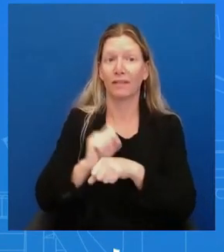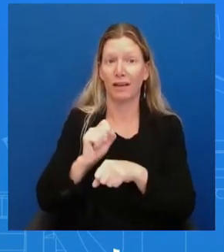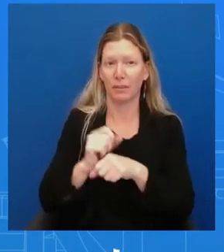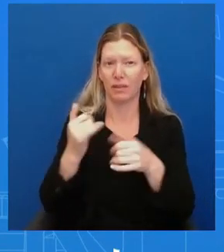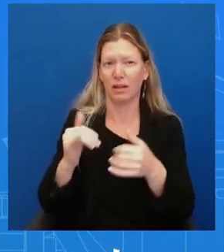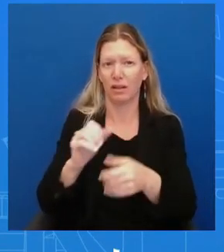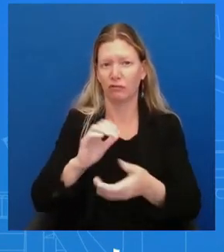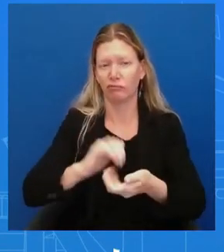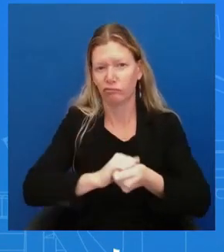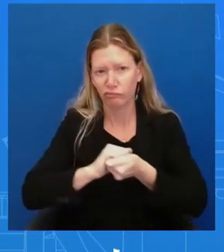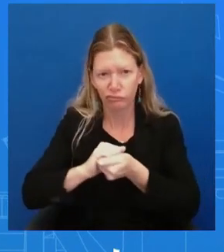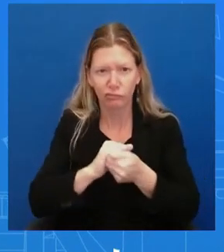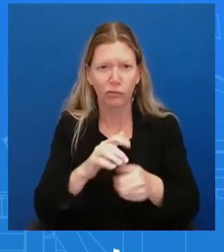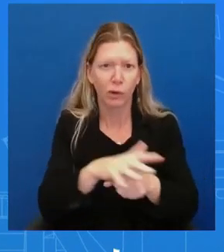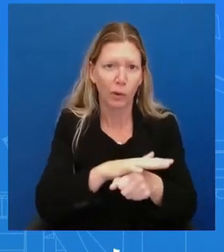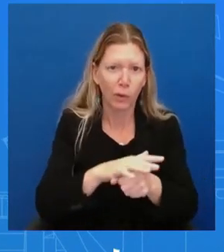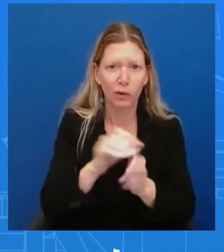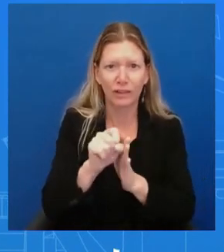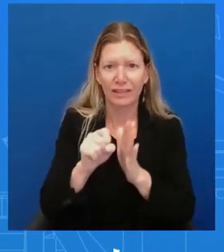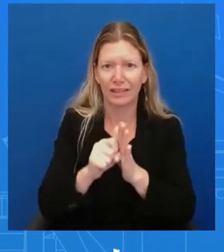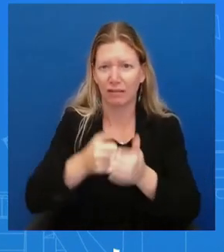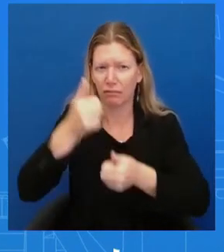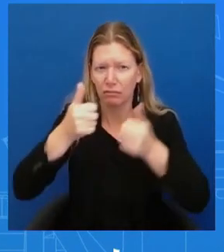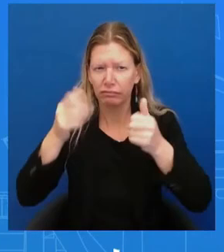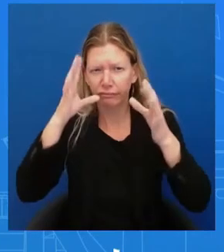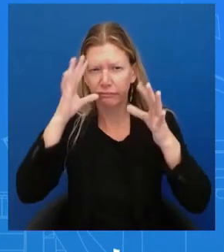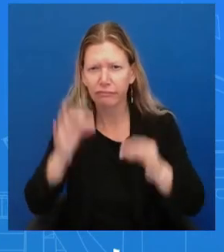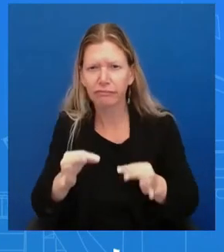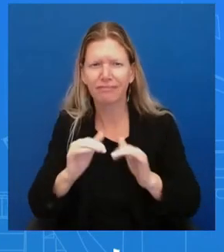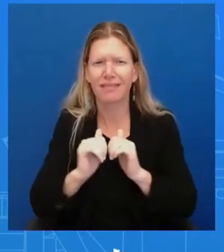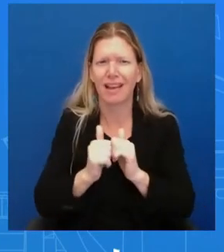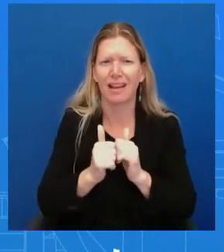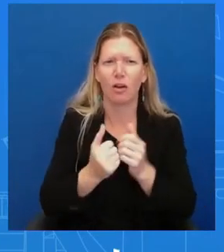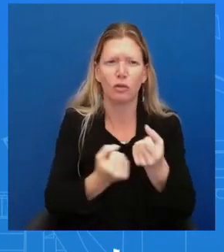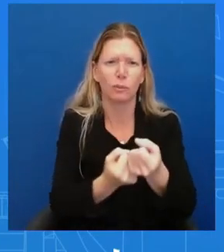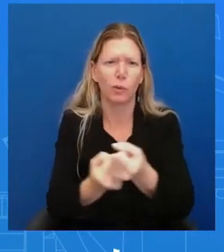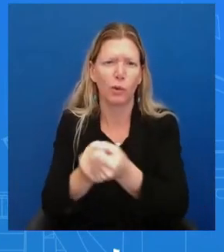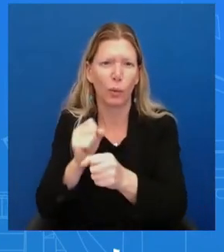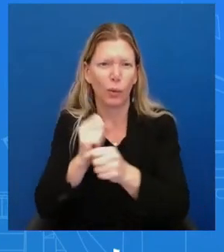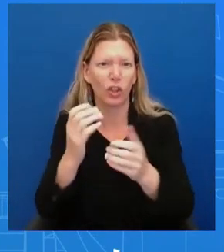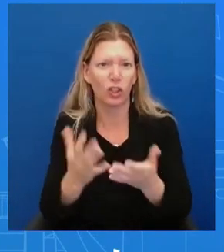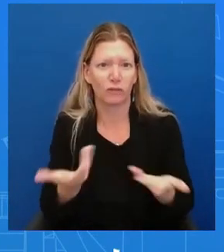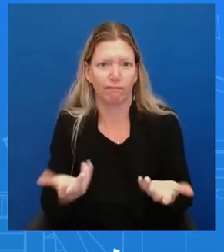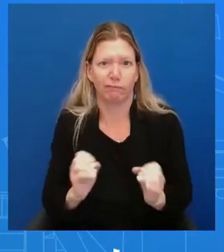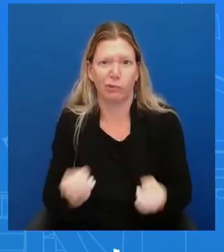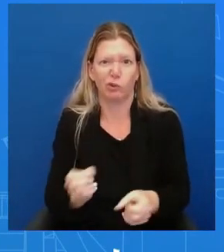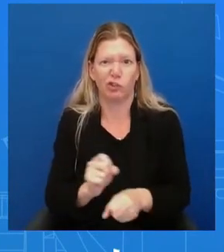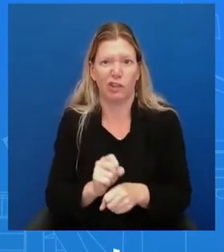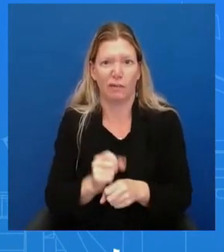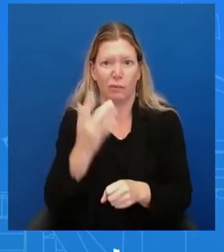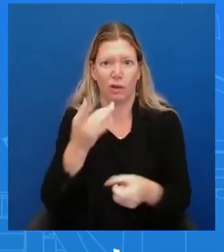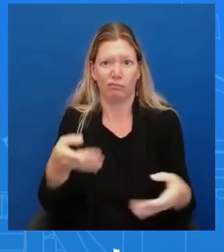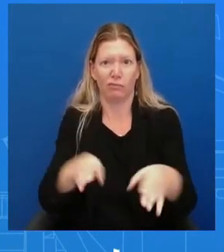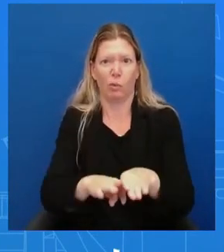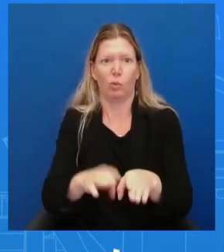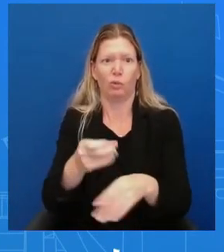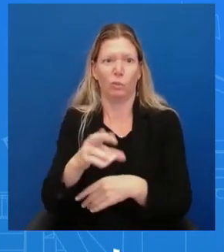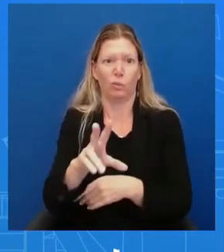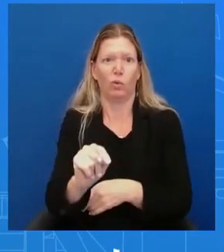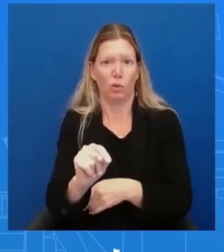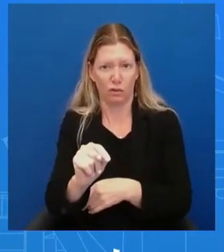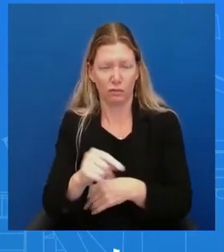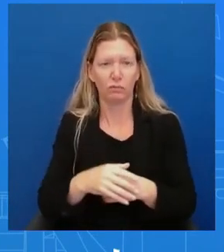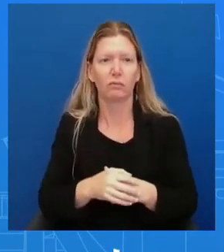out of work due to closure of the port. Acting Secretary of Labor Julie Su is in Baltimore today meeting